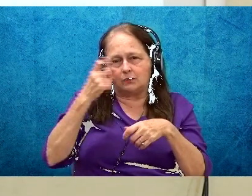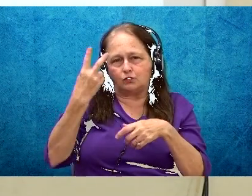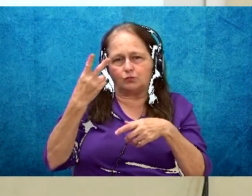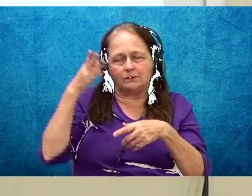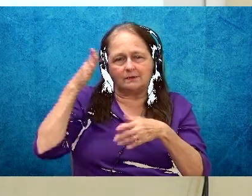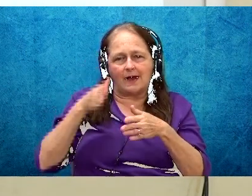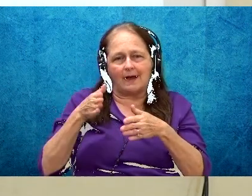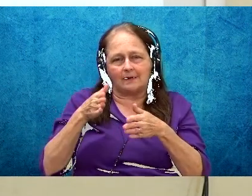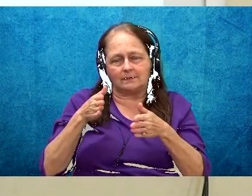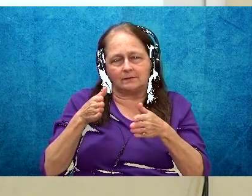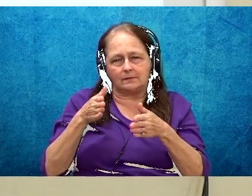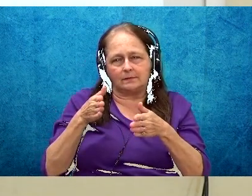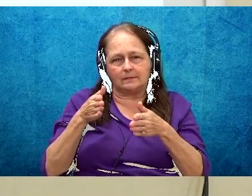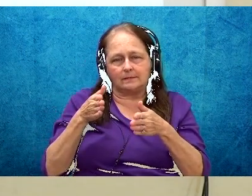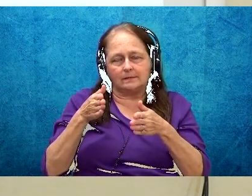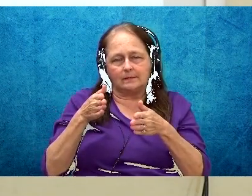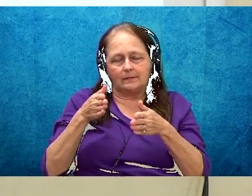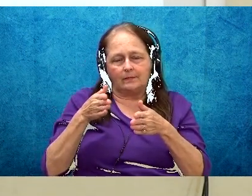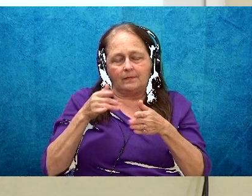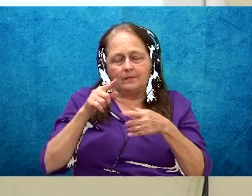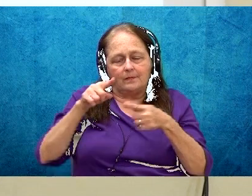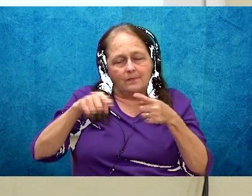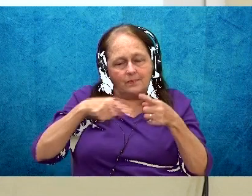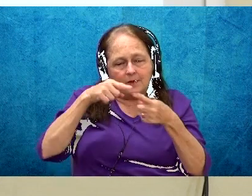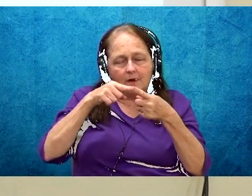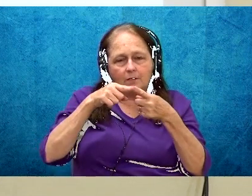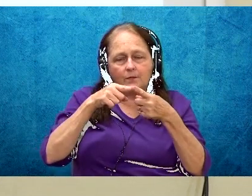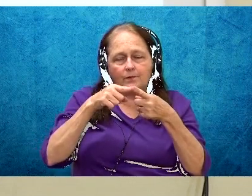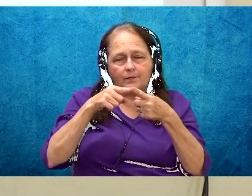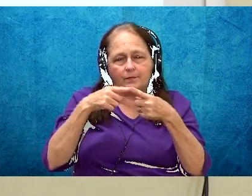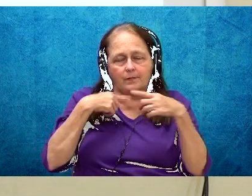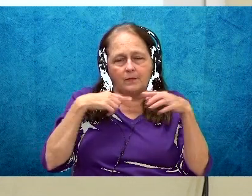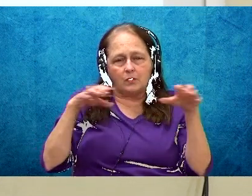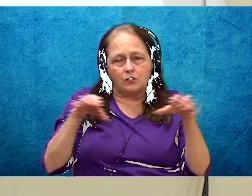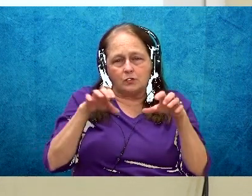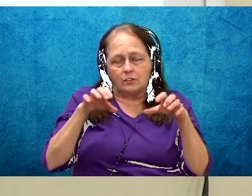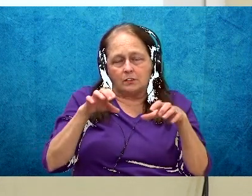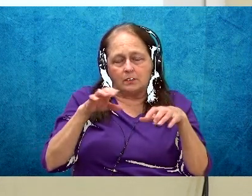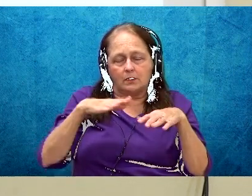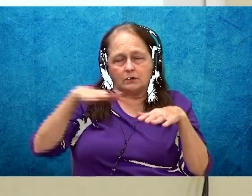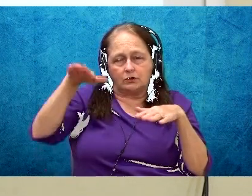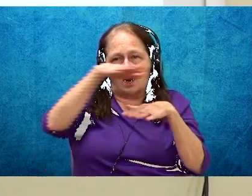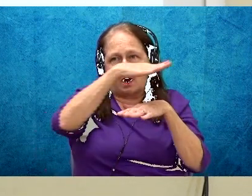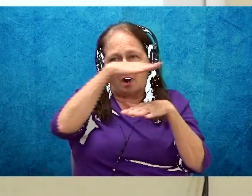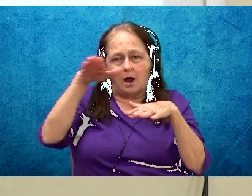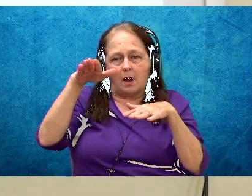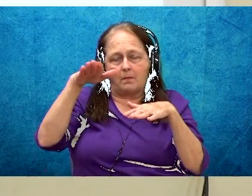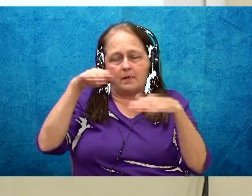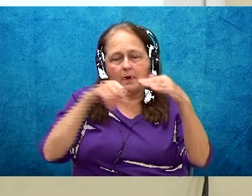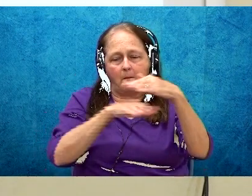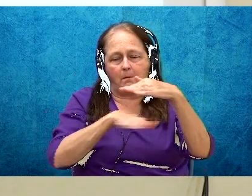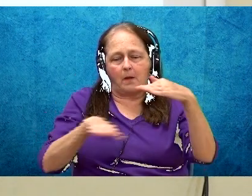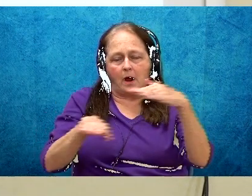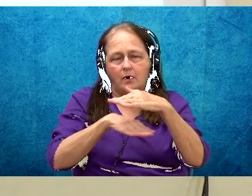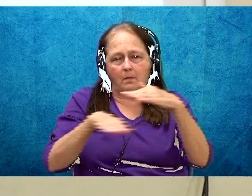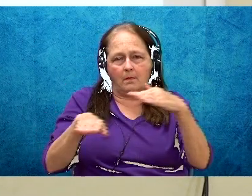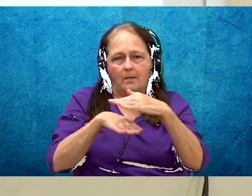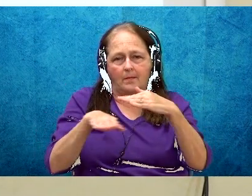sides. And then if I do a top and a bottom